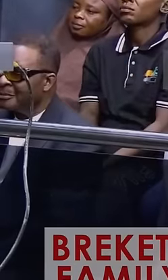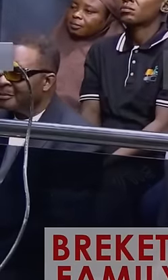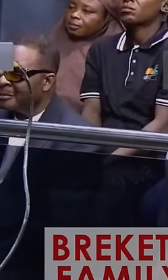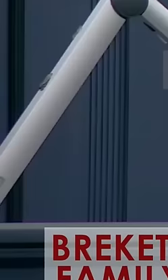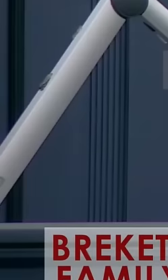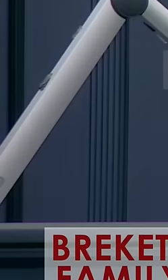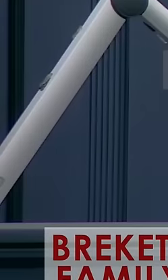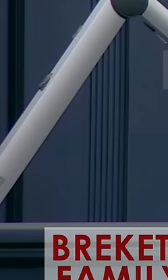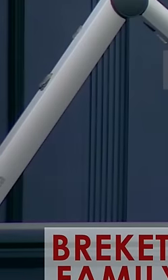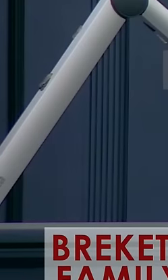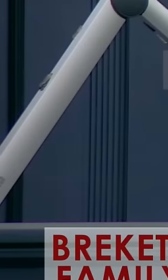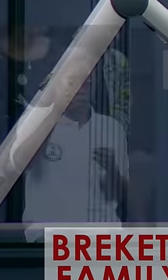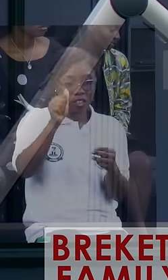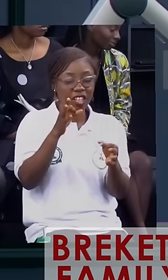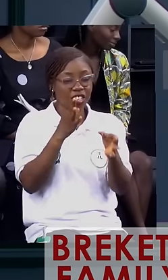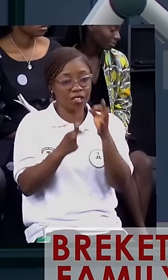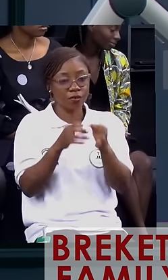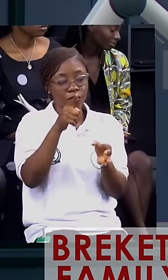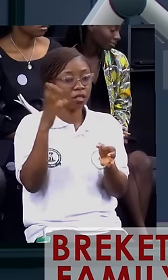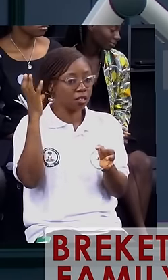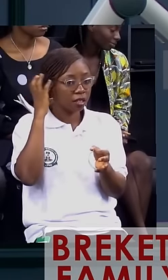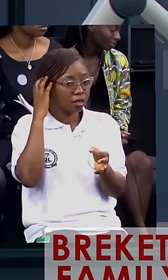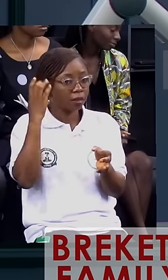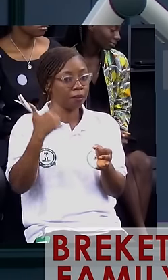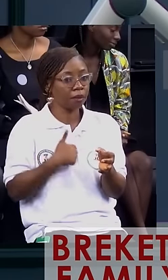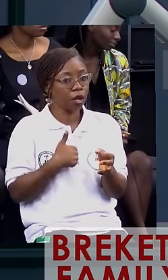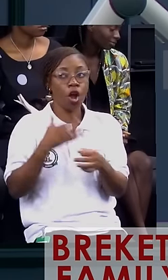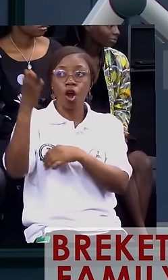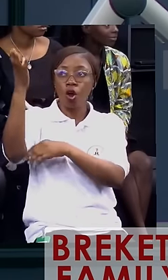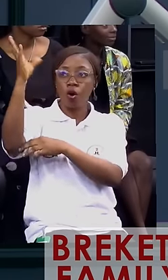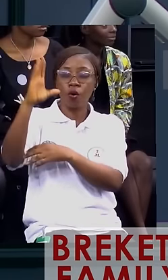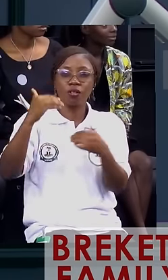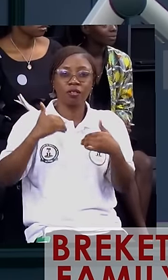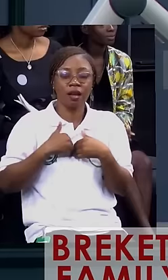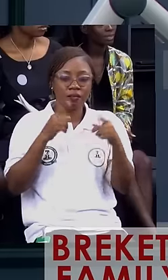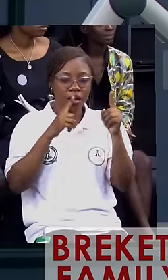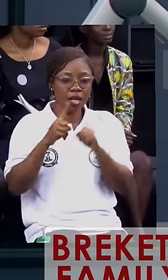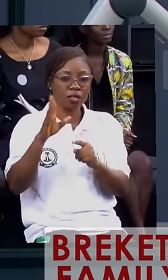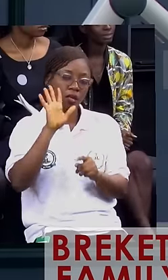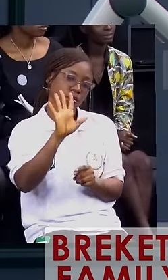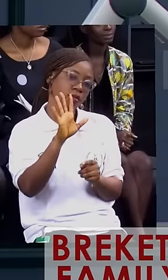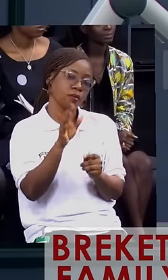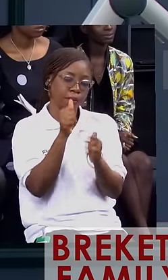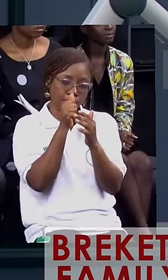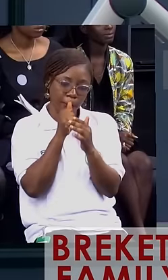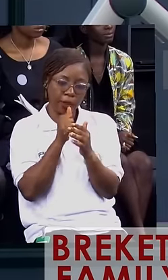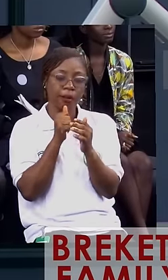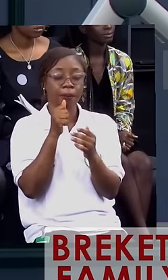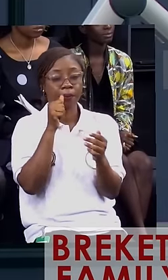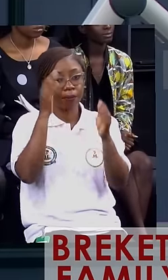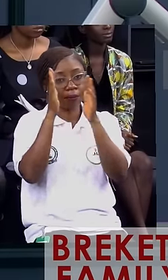innocent Onoja, if you dey hear me, God don't answer that your silent prayer.